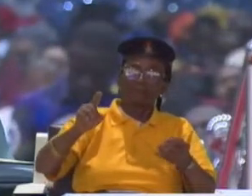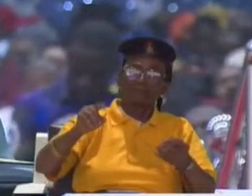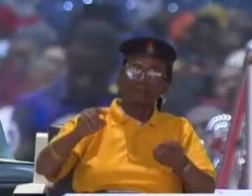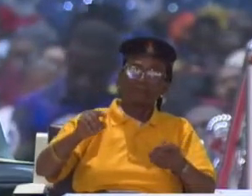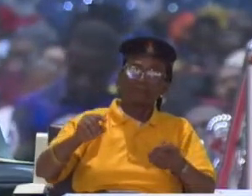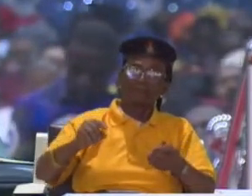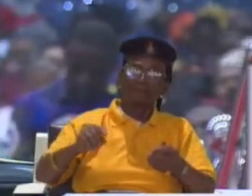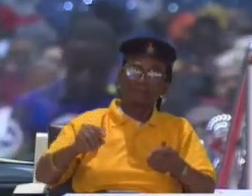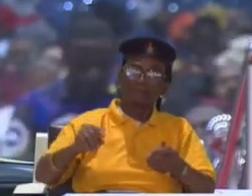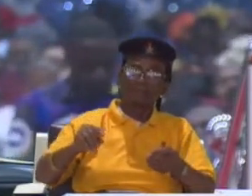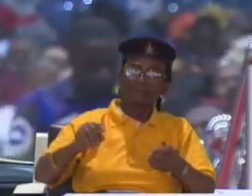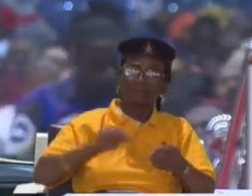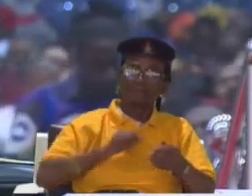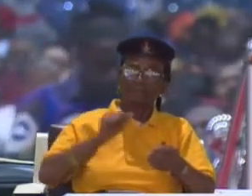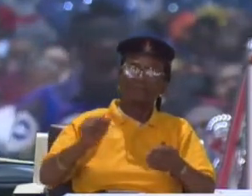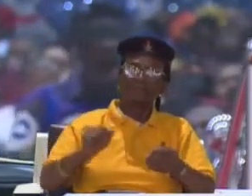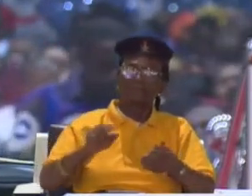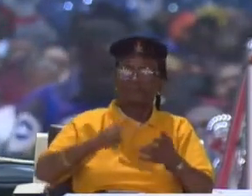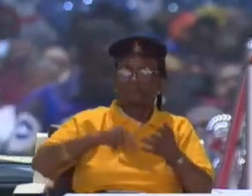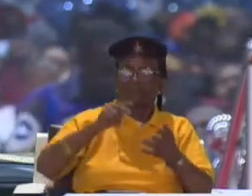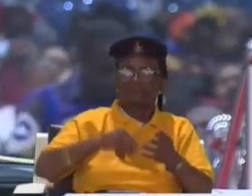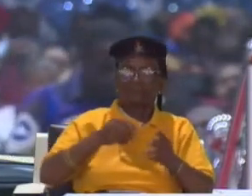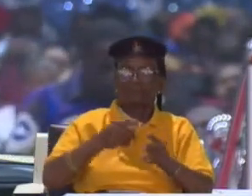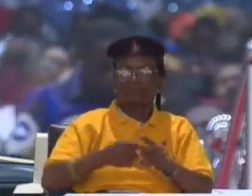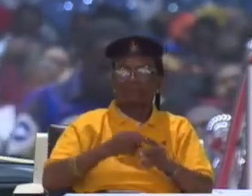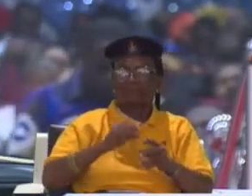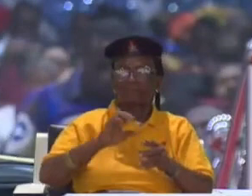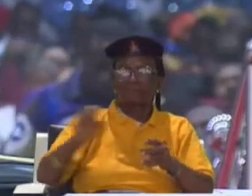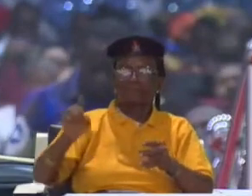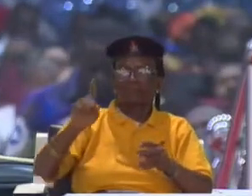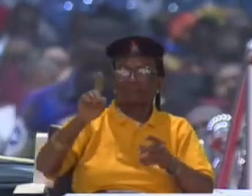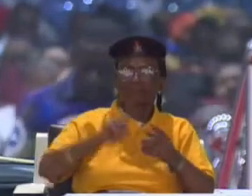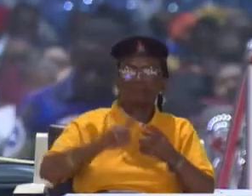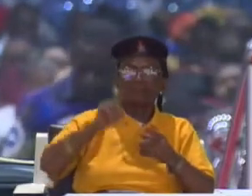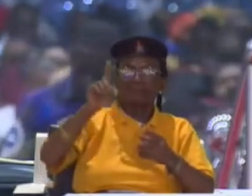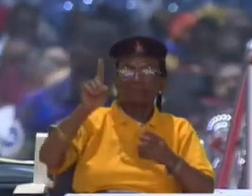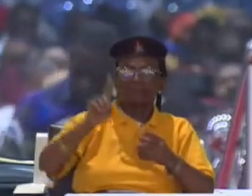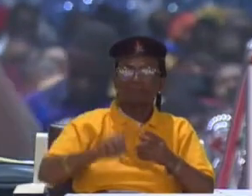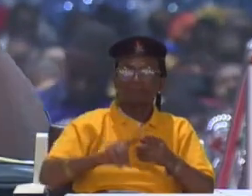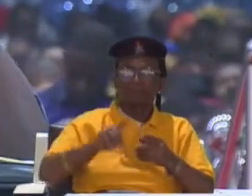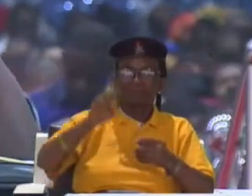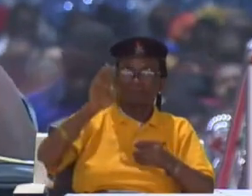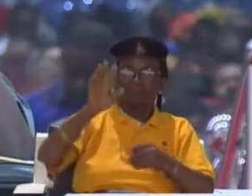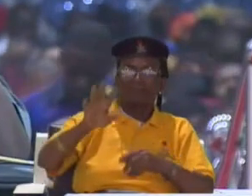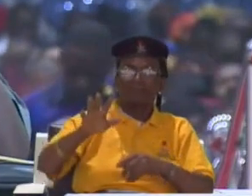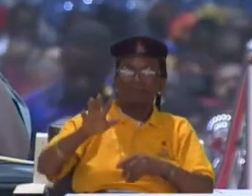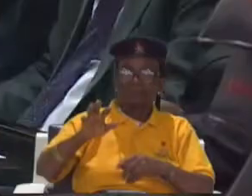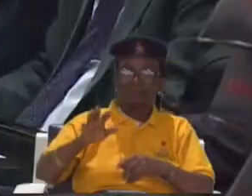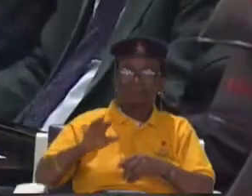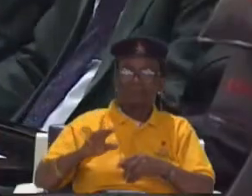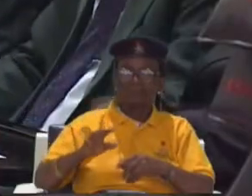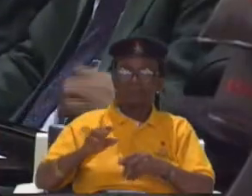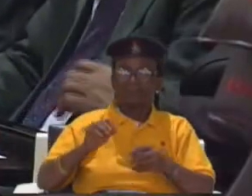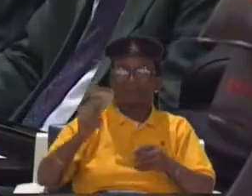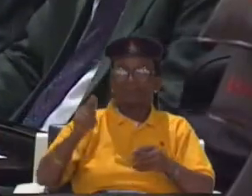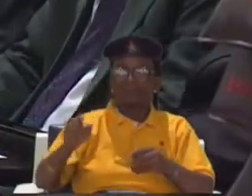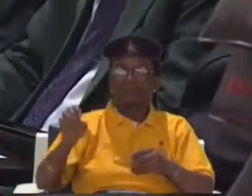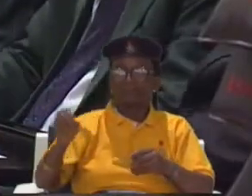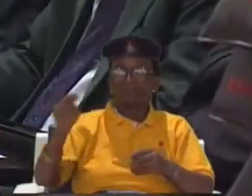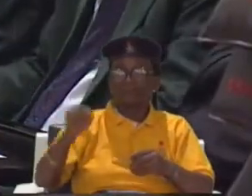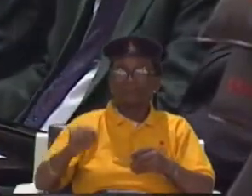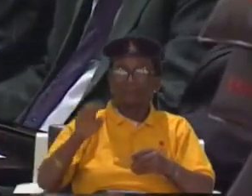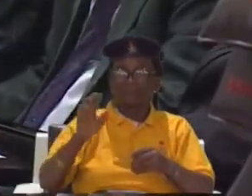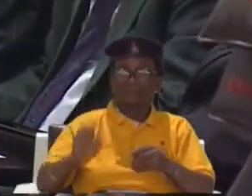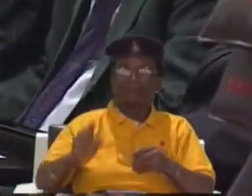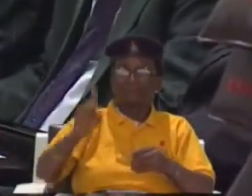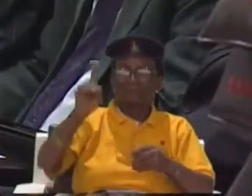I'm reading from verse 1 to 5. Monka lati ese kini de karun. Genesis chapter 1 from verse Genesis 1 to